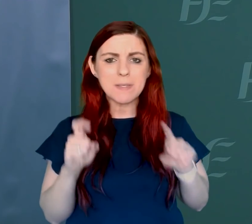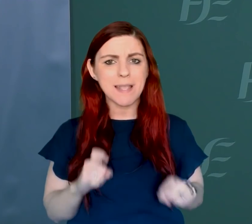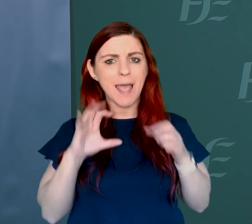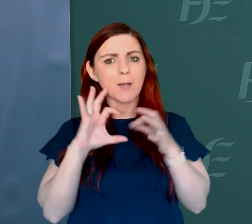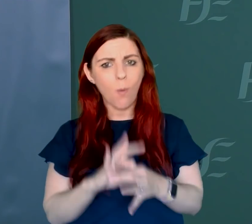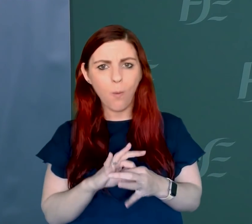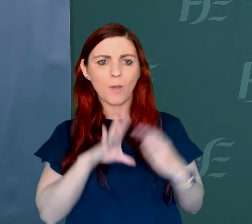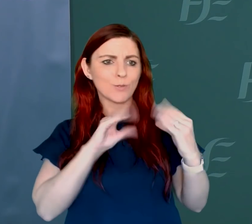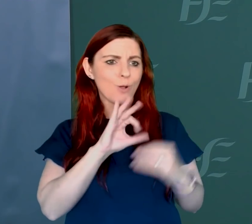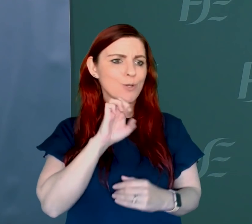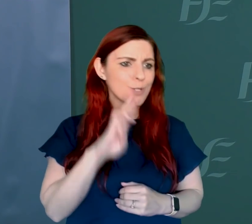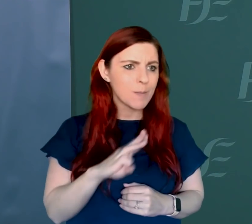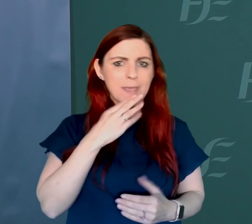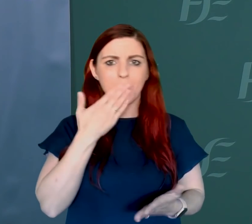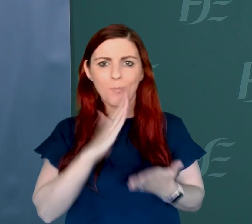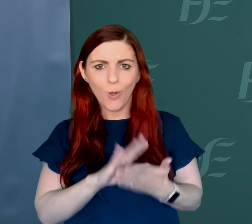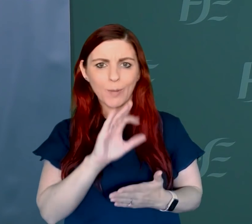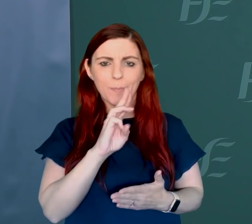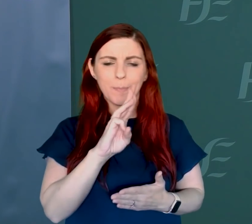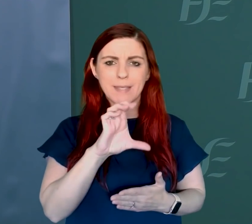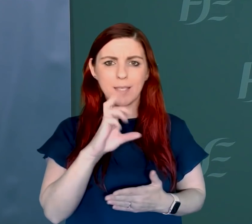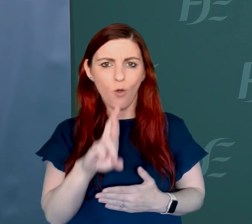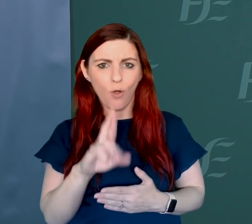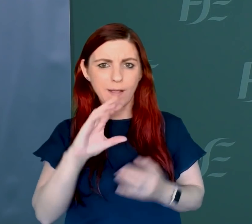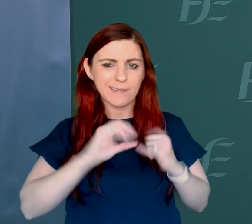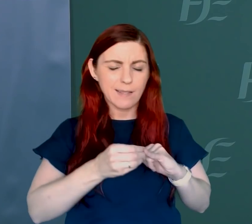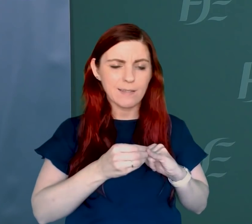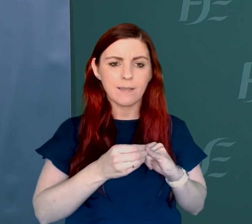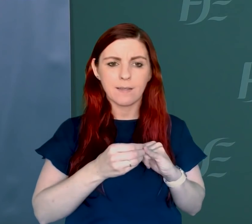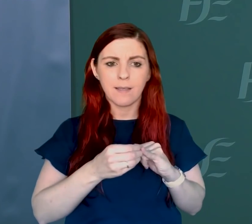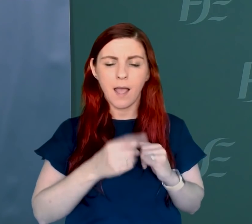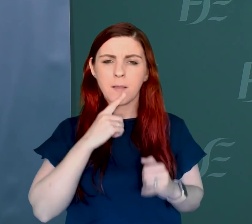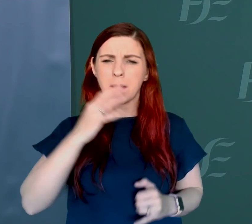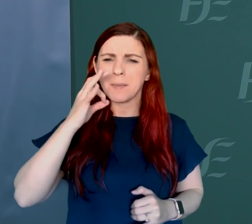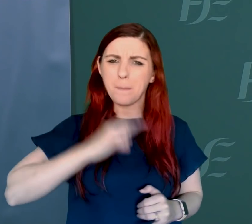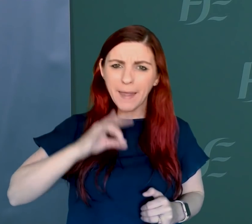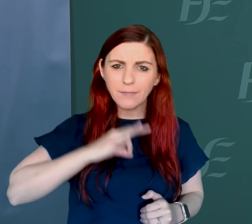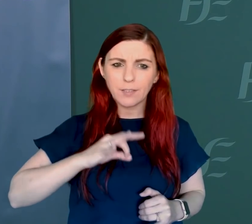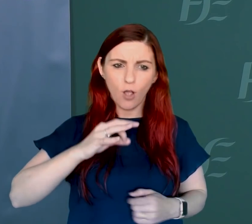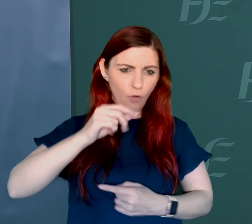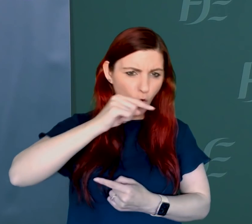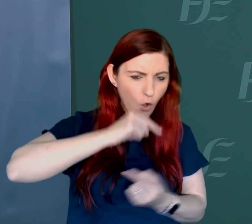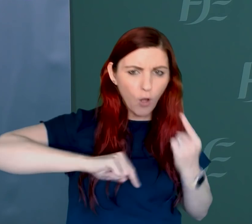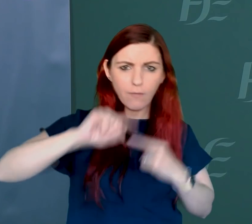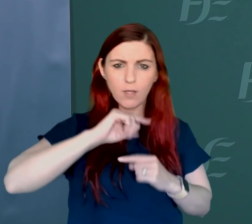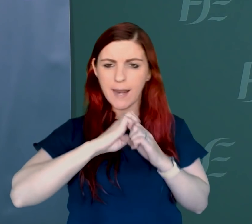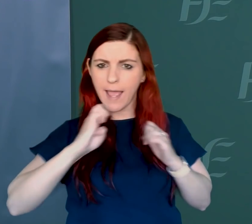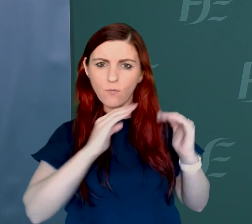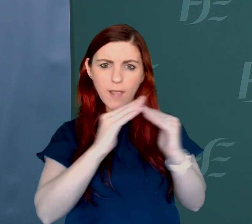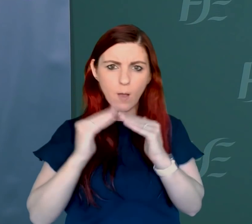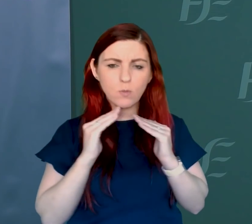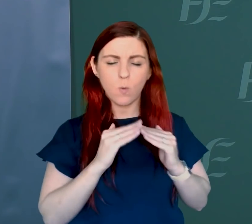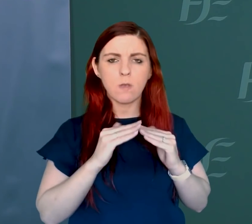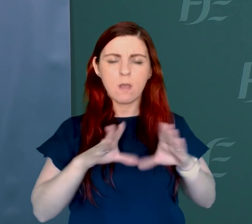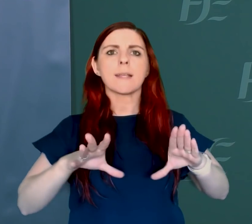a PCR test. And there's no doubt the benefits of every one of us individually and every household embracing